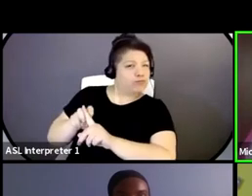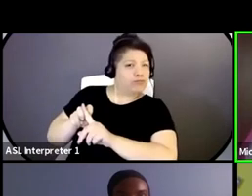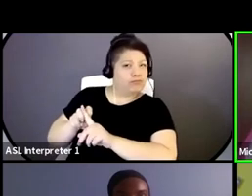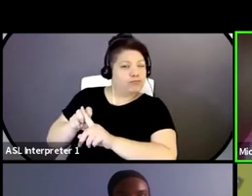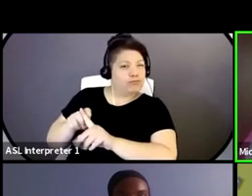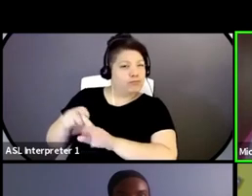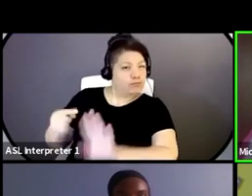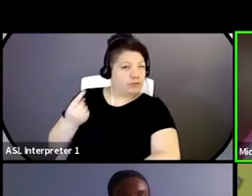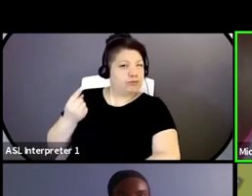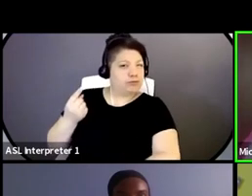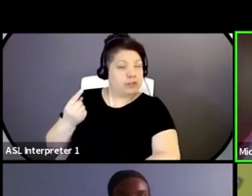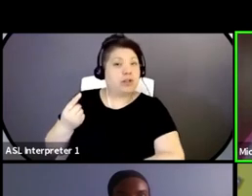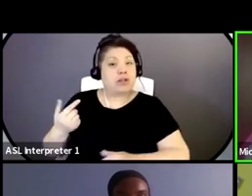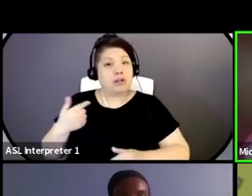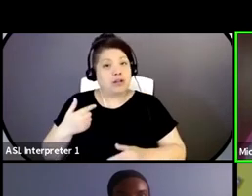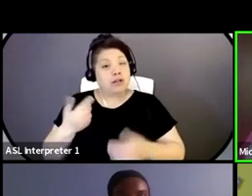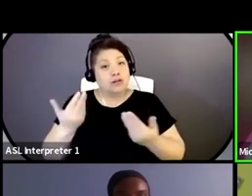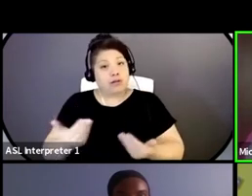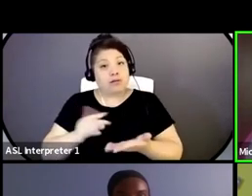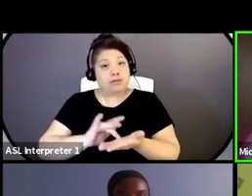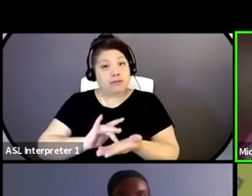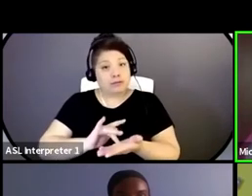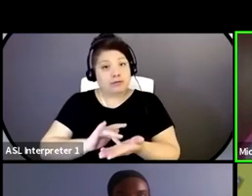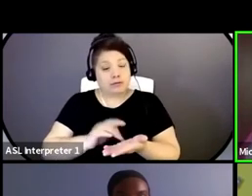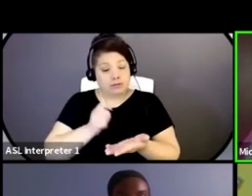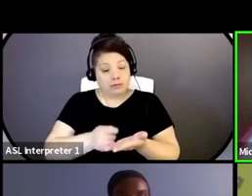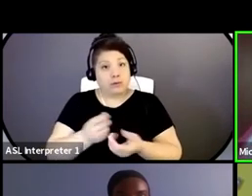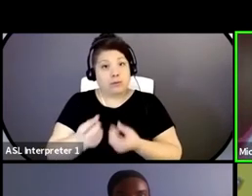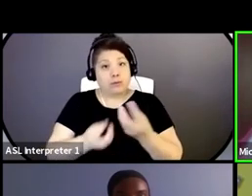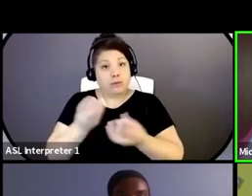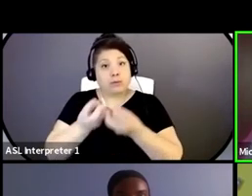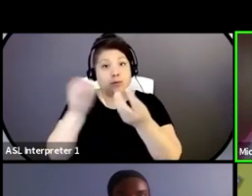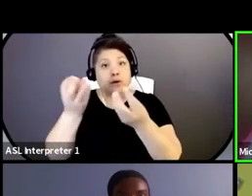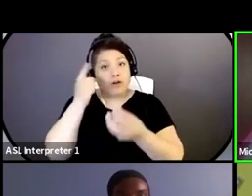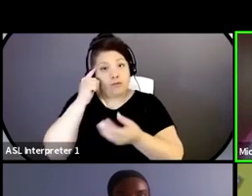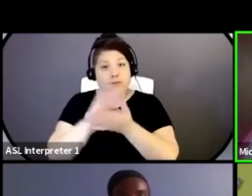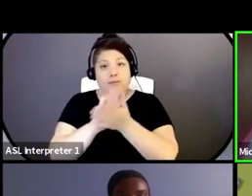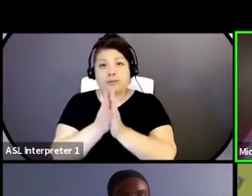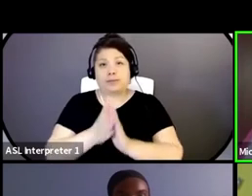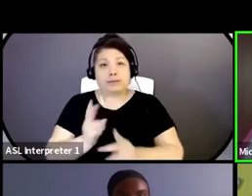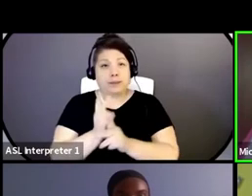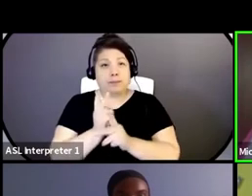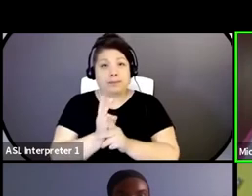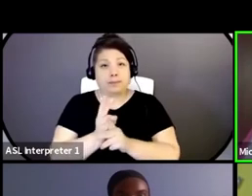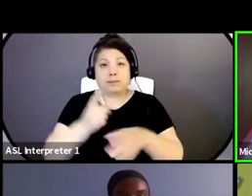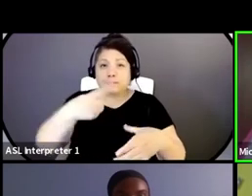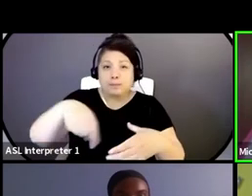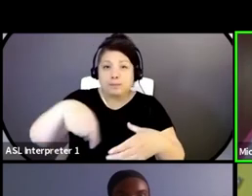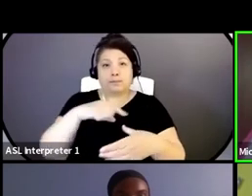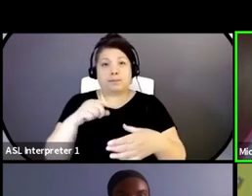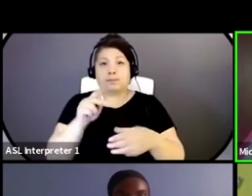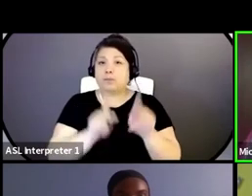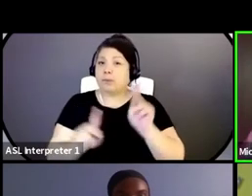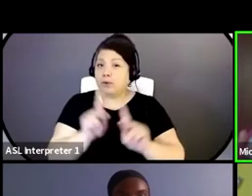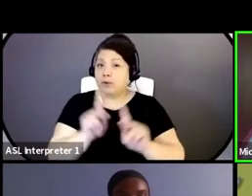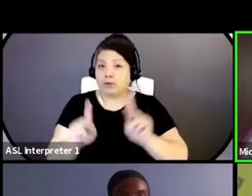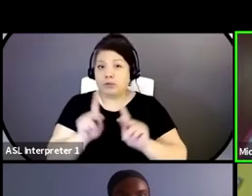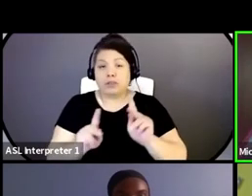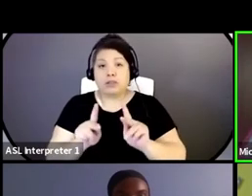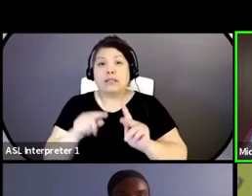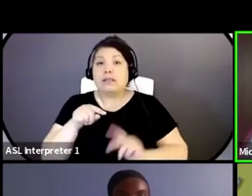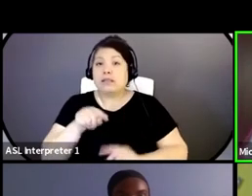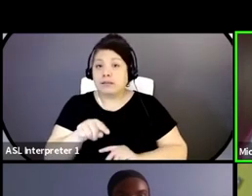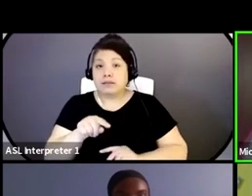are lit, and I'm going to sing a song for the peacekeepers. And the peacekeepers are the ones that are the most